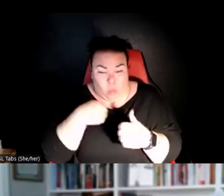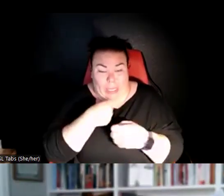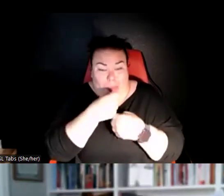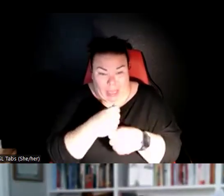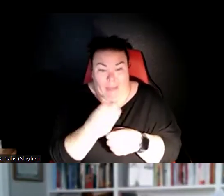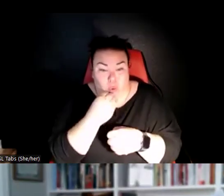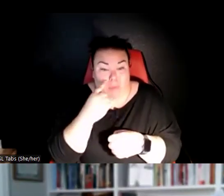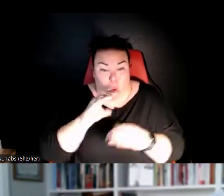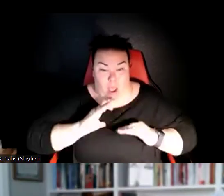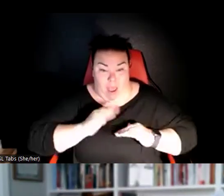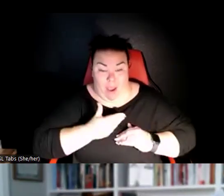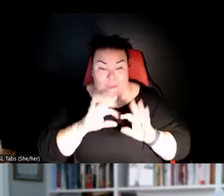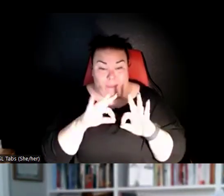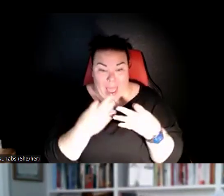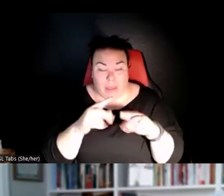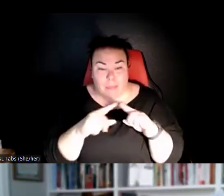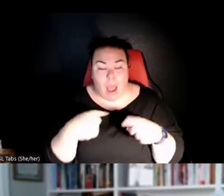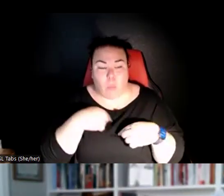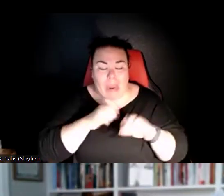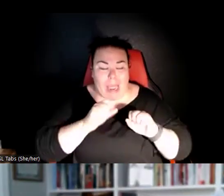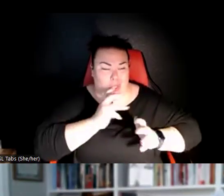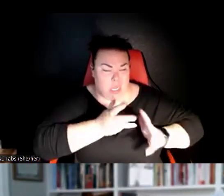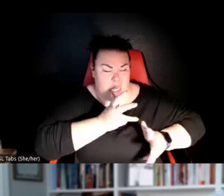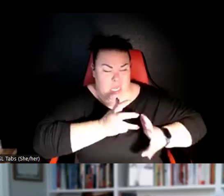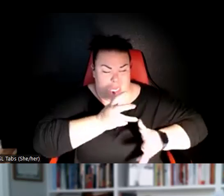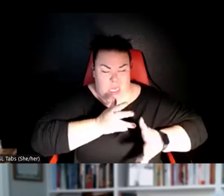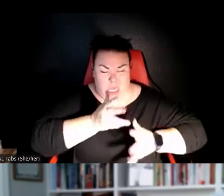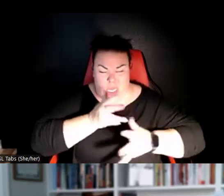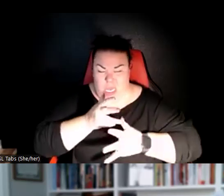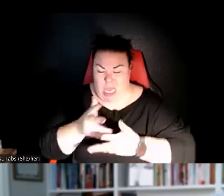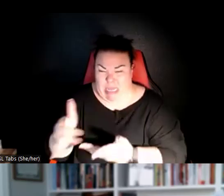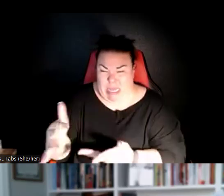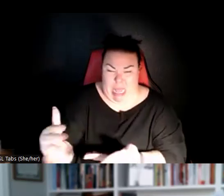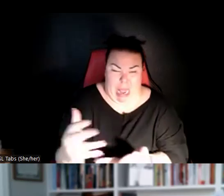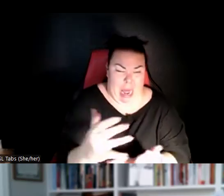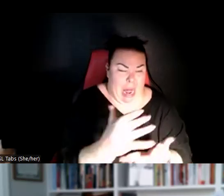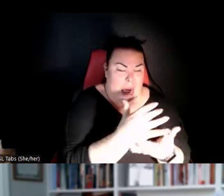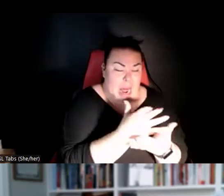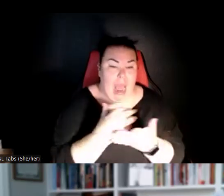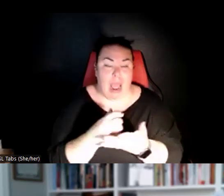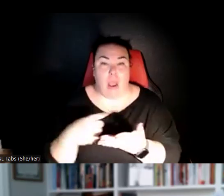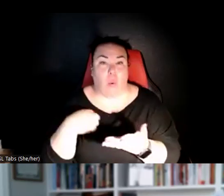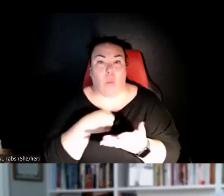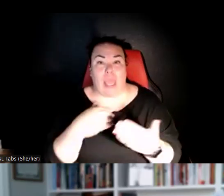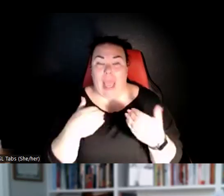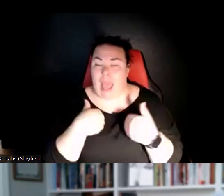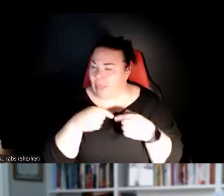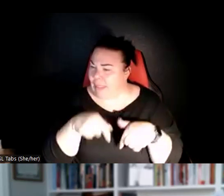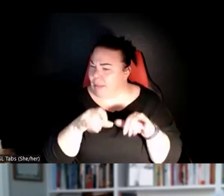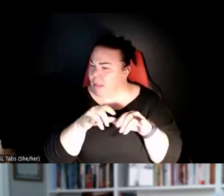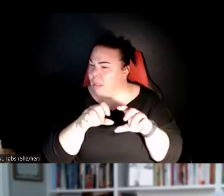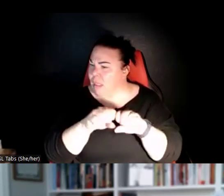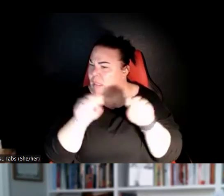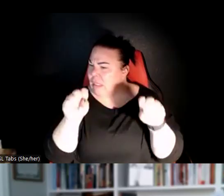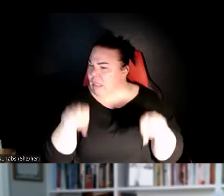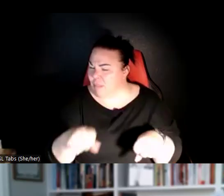to secure all of these items and all of these resources for the community. And we actually ended up putting this system in place for a year